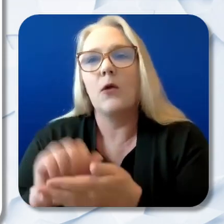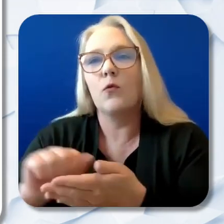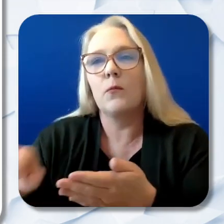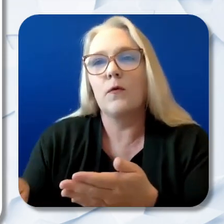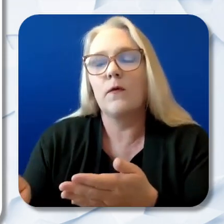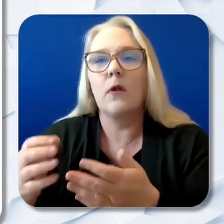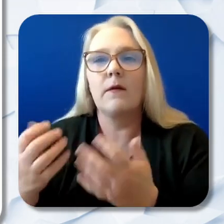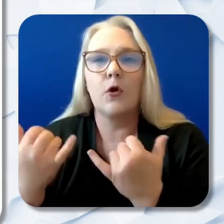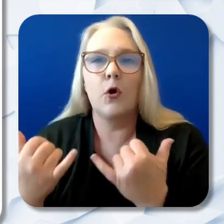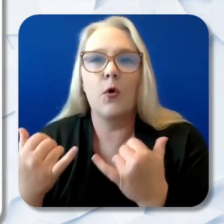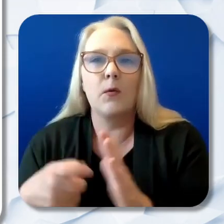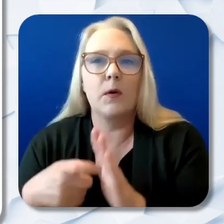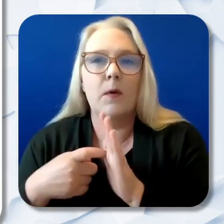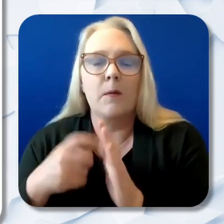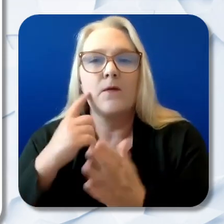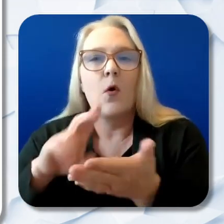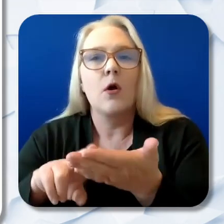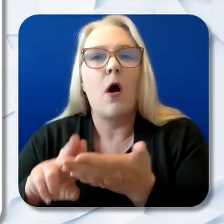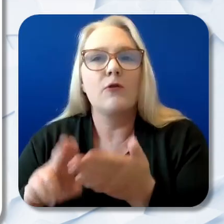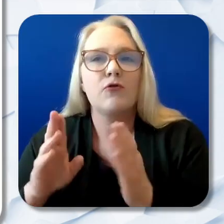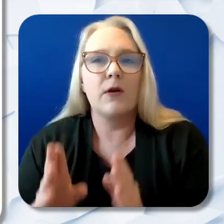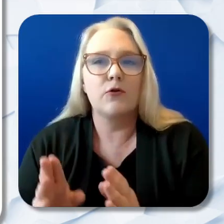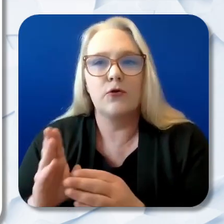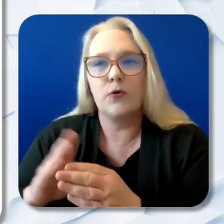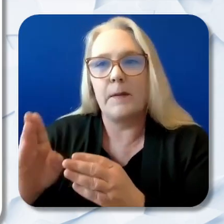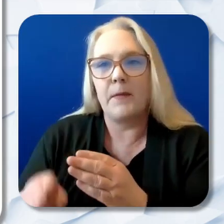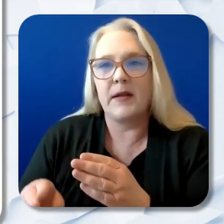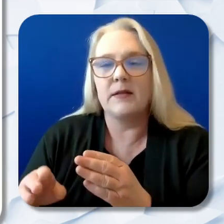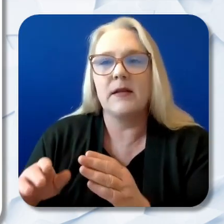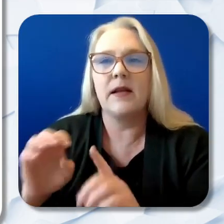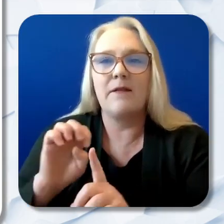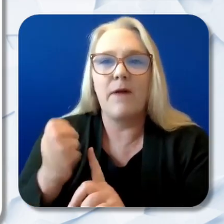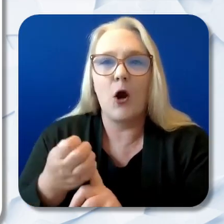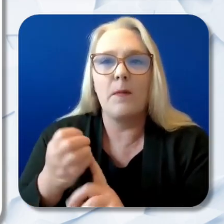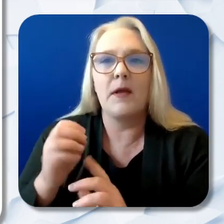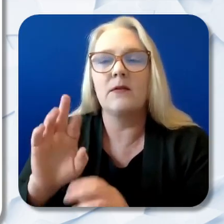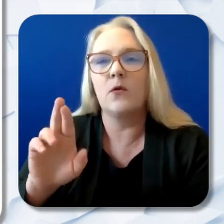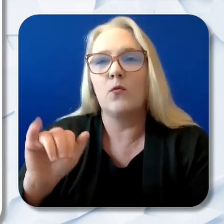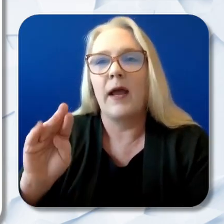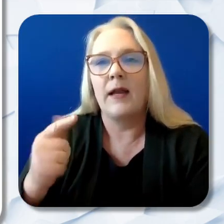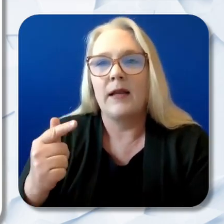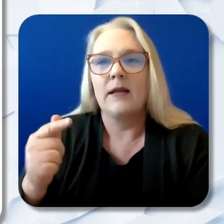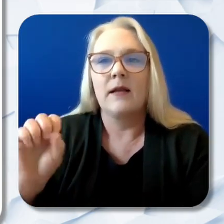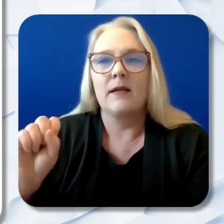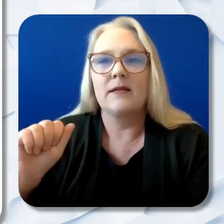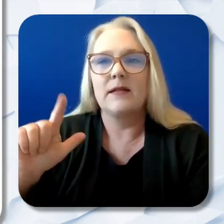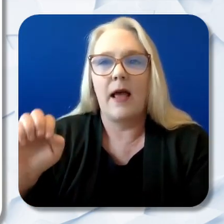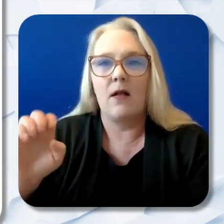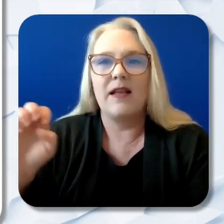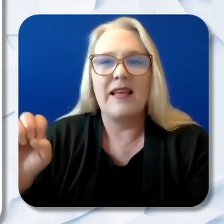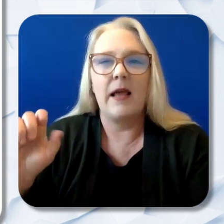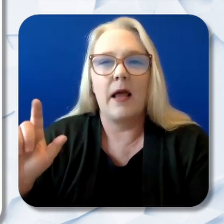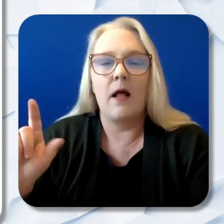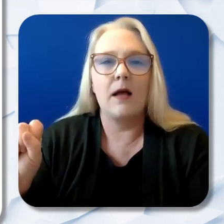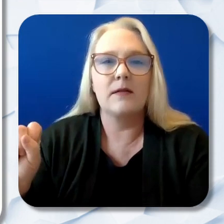current requirements for contractors to complete the Environment Rating Scale ERS. Johanna will now share